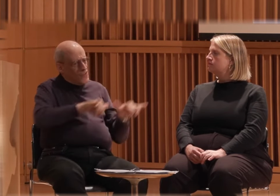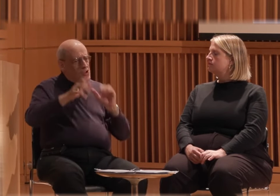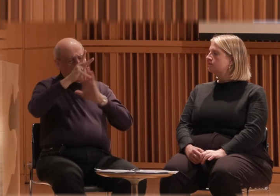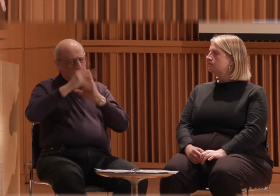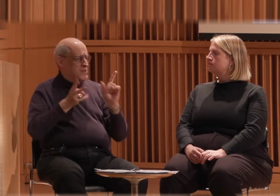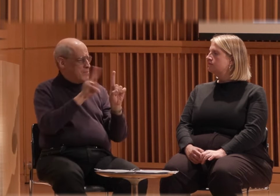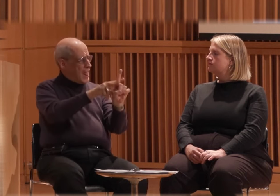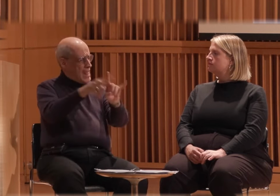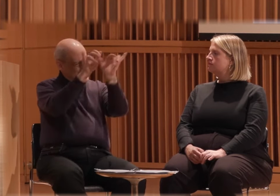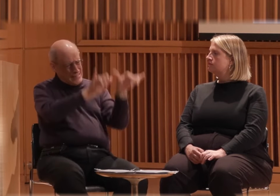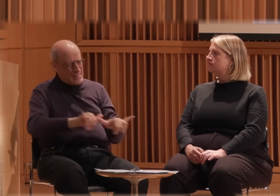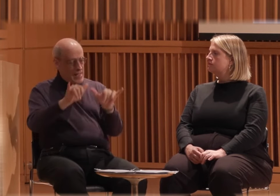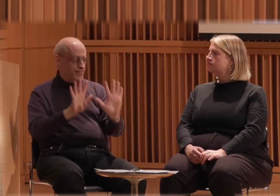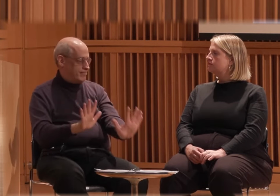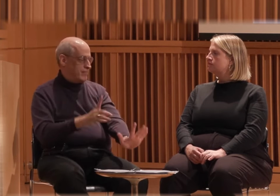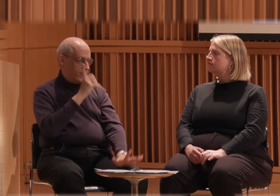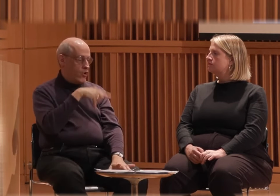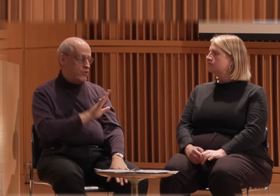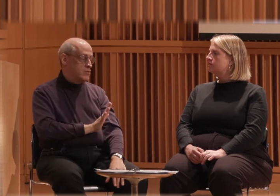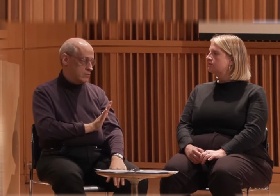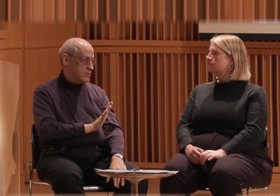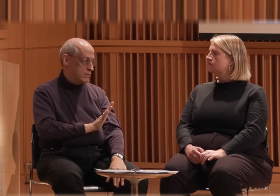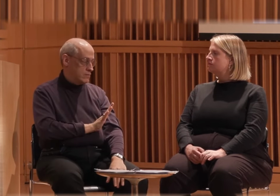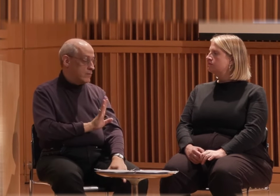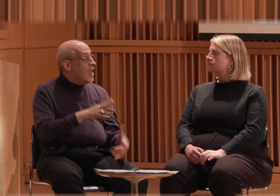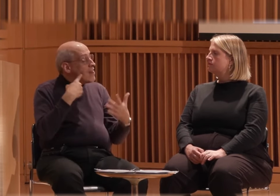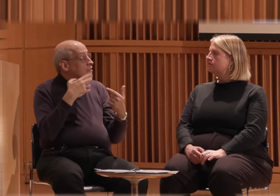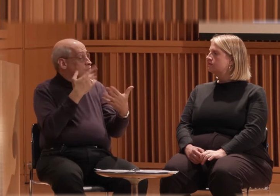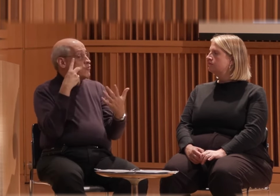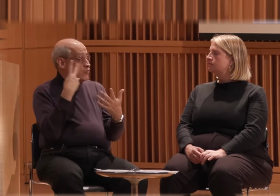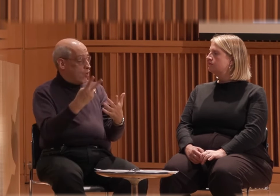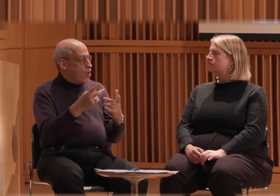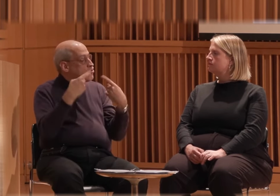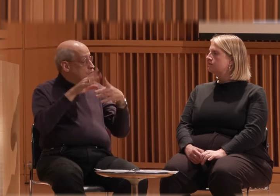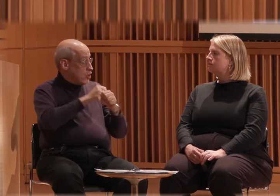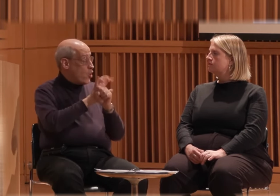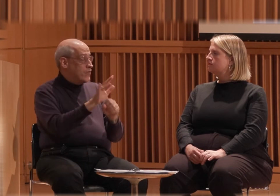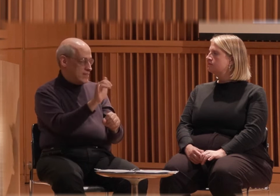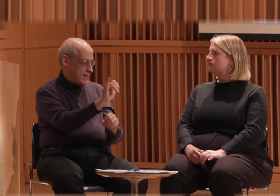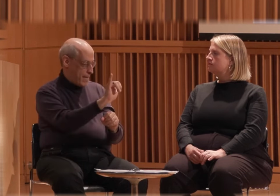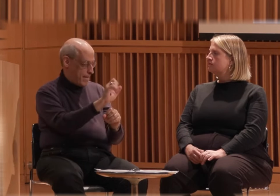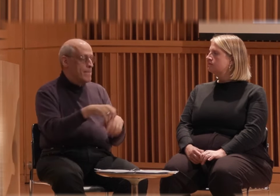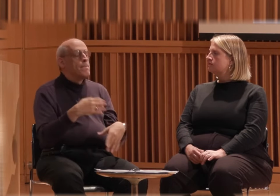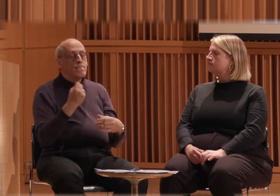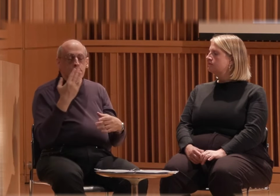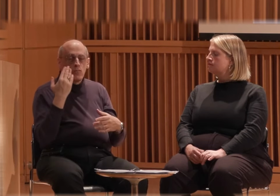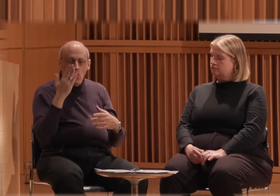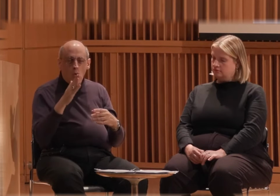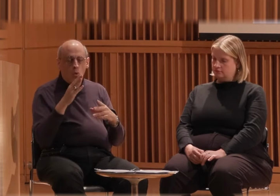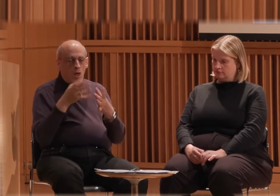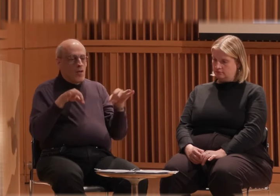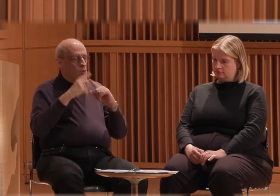apply everywhere is a huge fallacy. And I think you saw some of this in COVID. When the importance